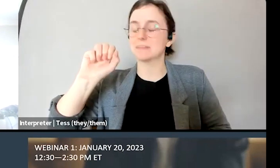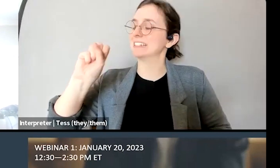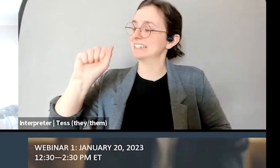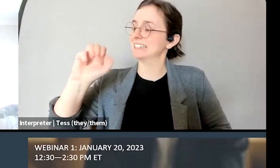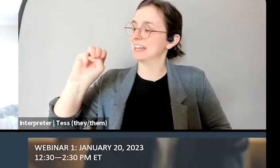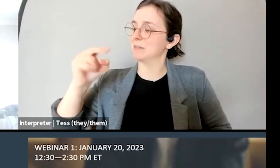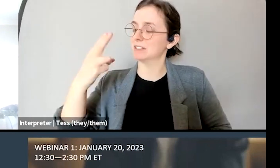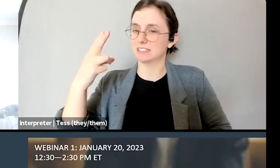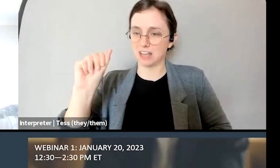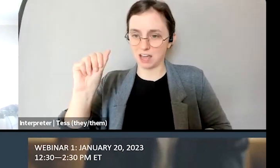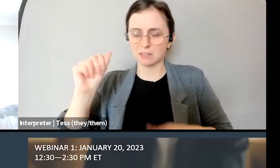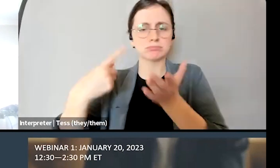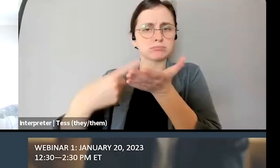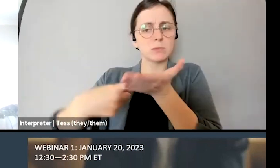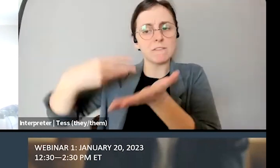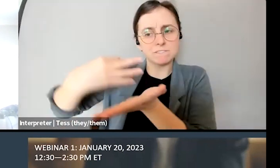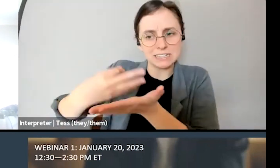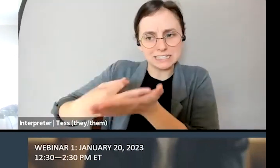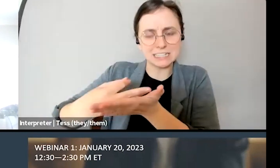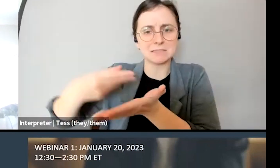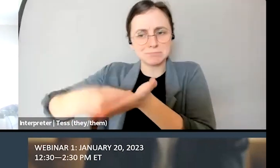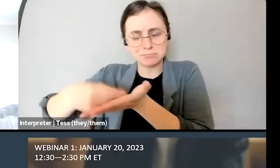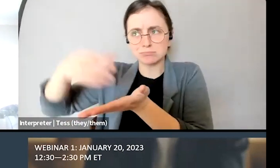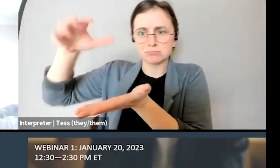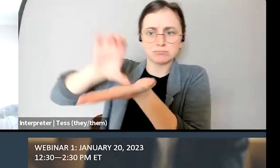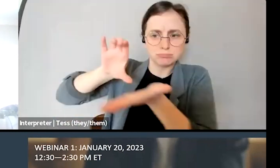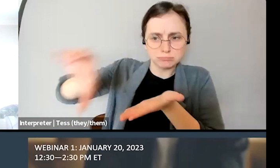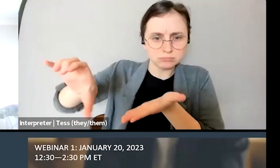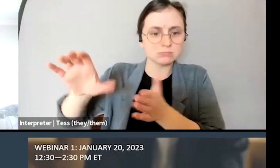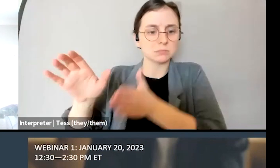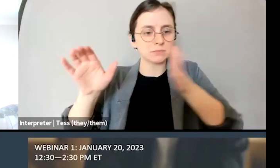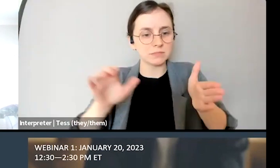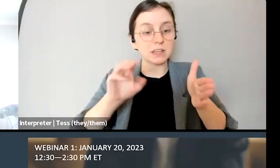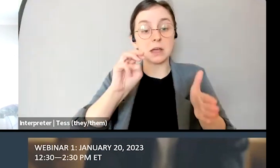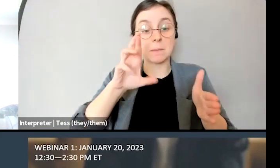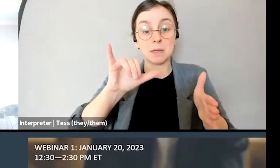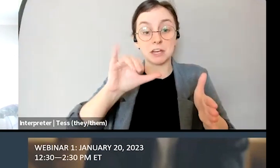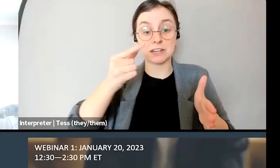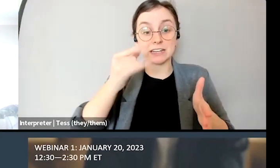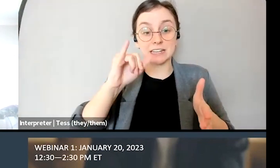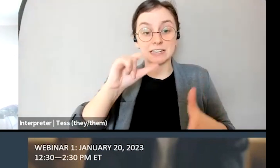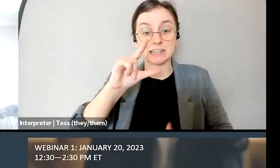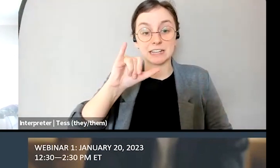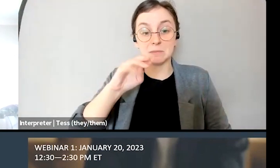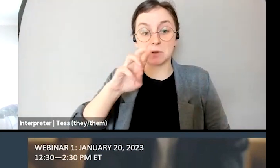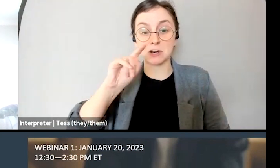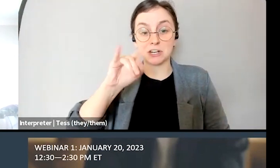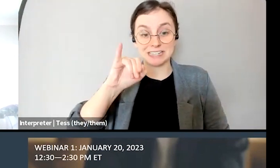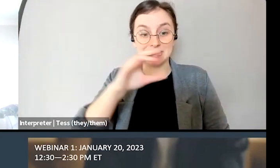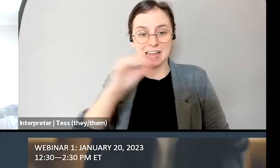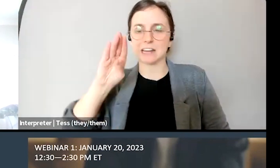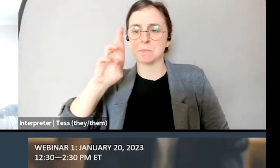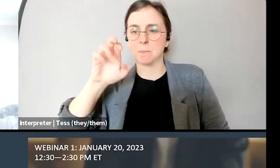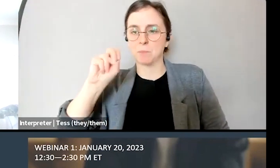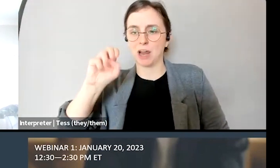Dr. Brian Sims will provide a deeper dive into the sustainability of financing. And then we will hear from